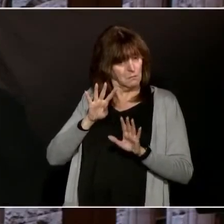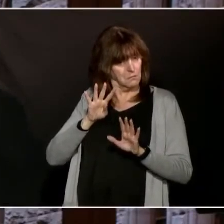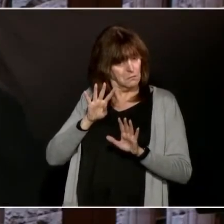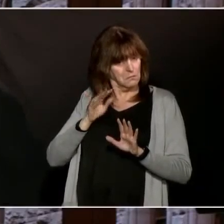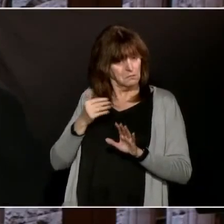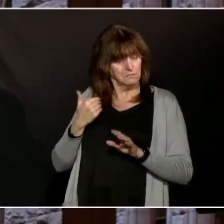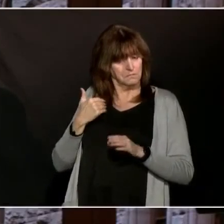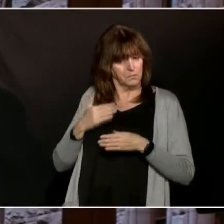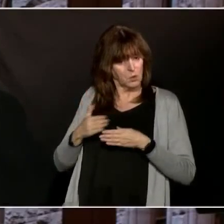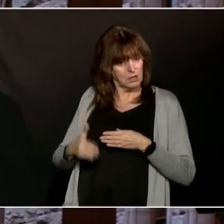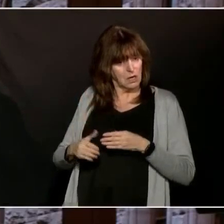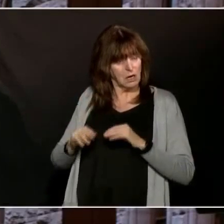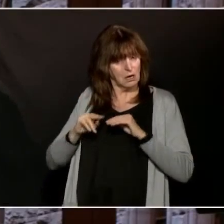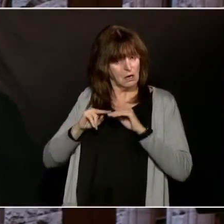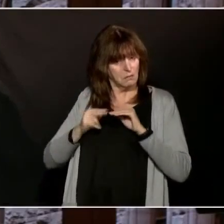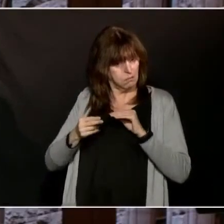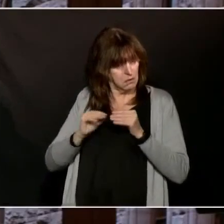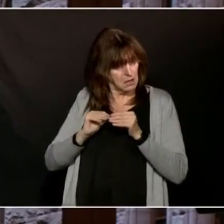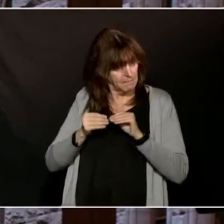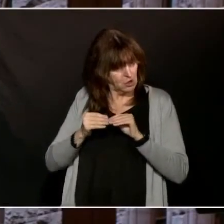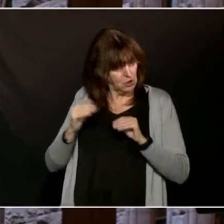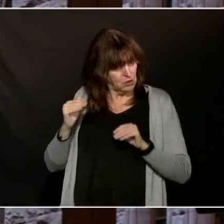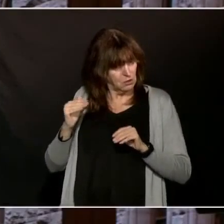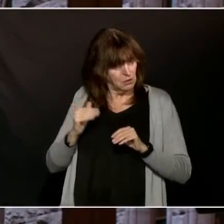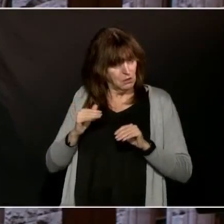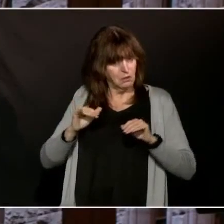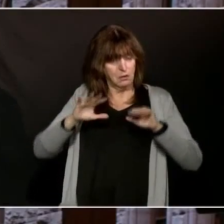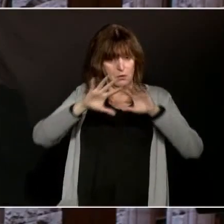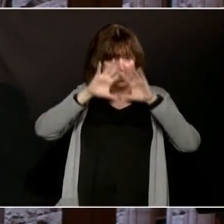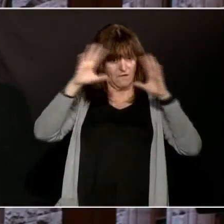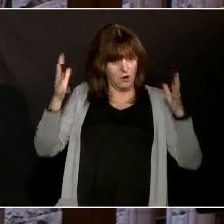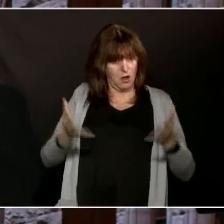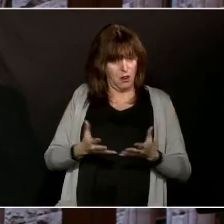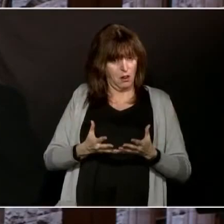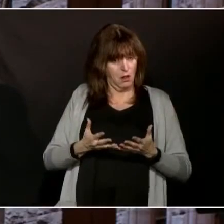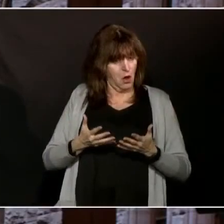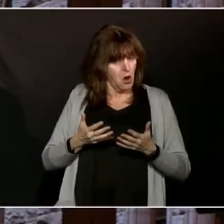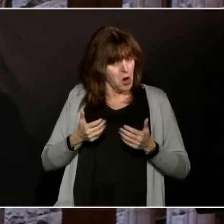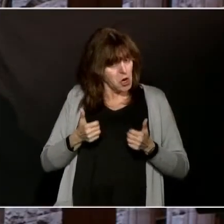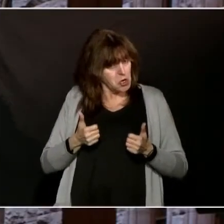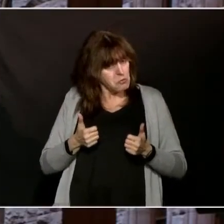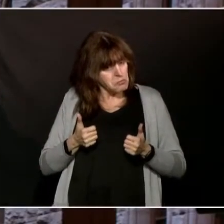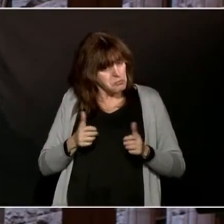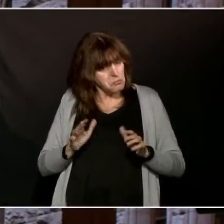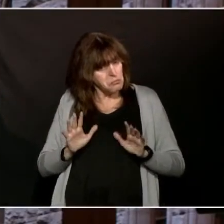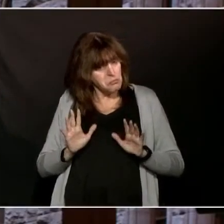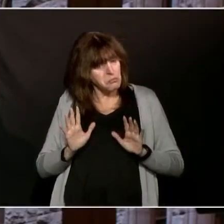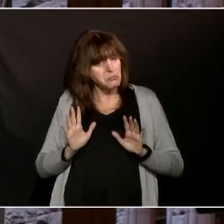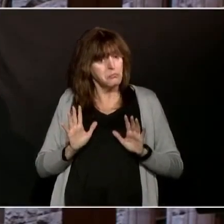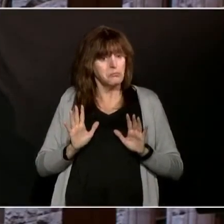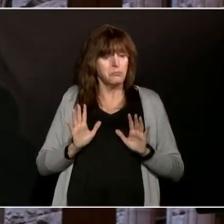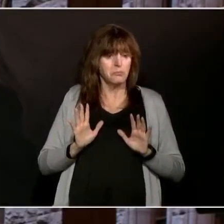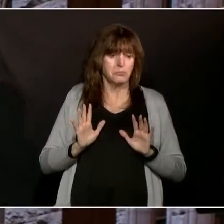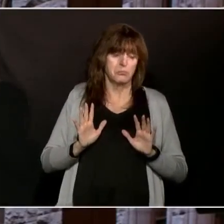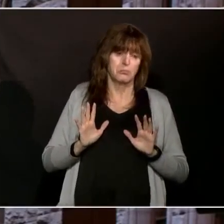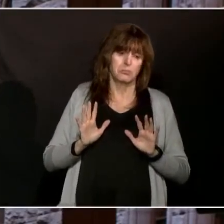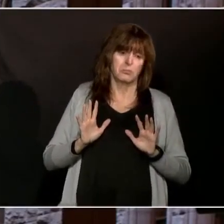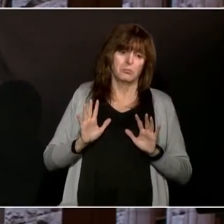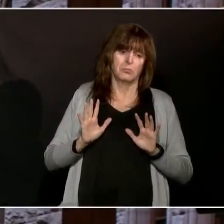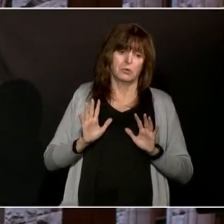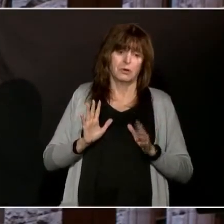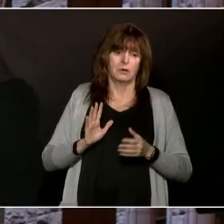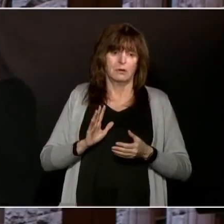province. So all positive. And I think it just speaks to me of the effect of the measures and the people of